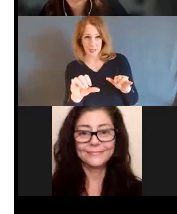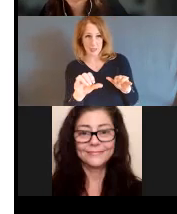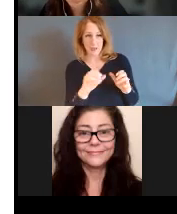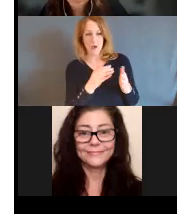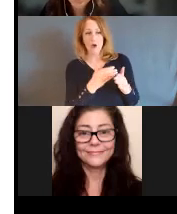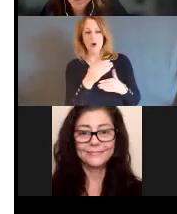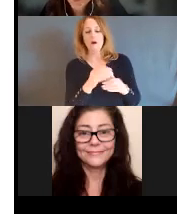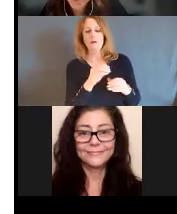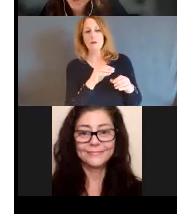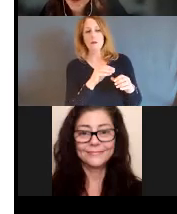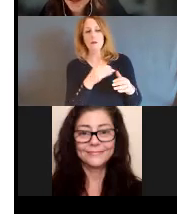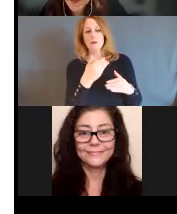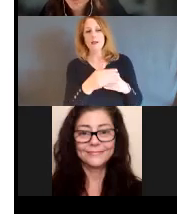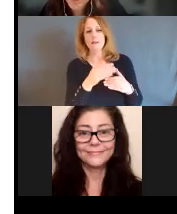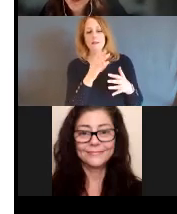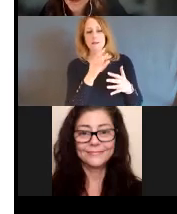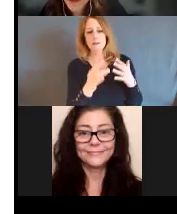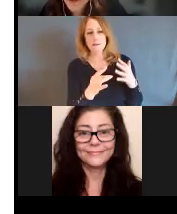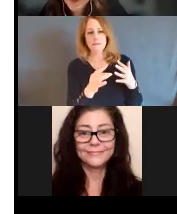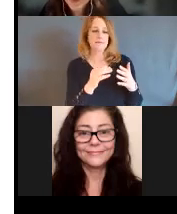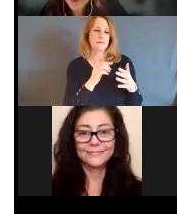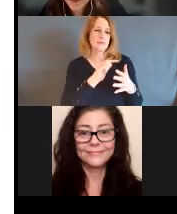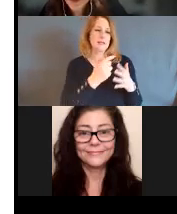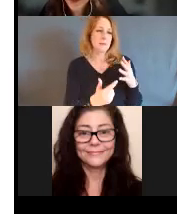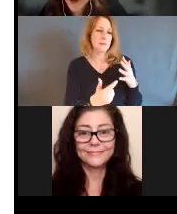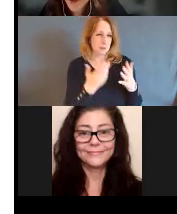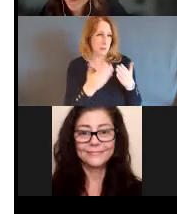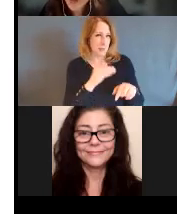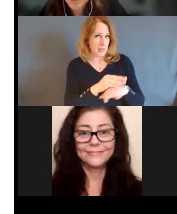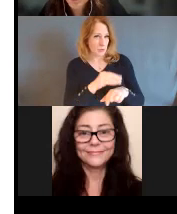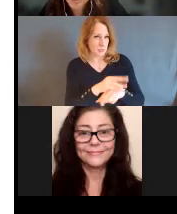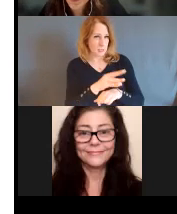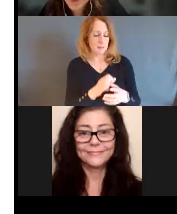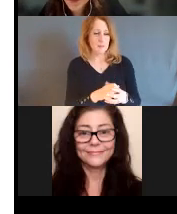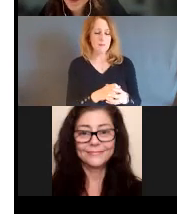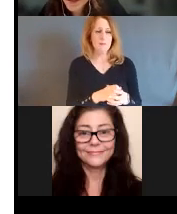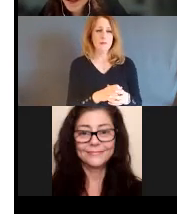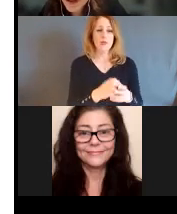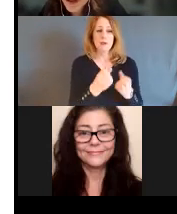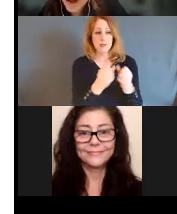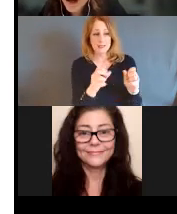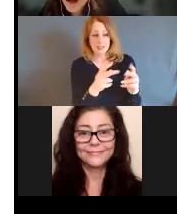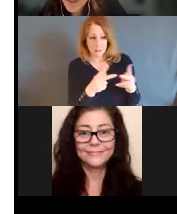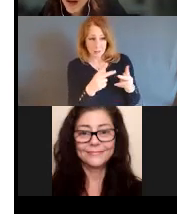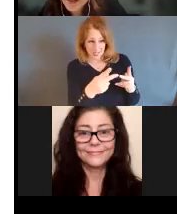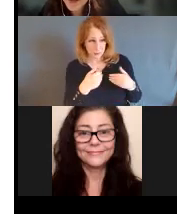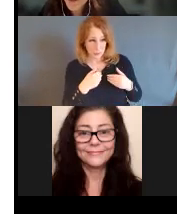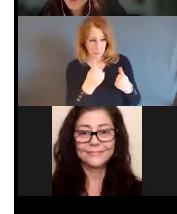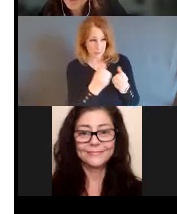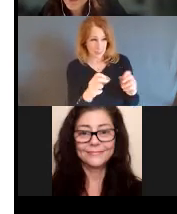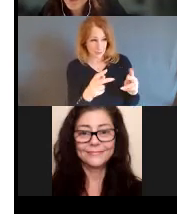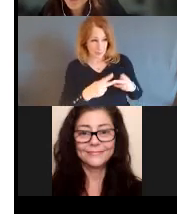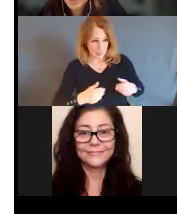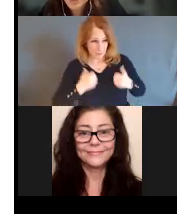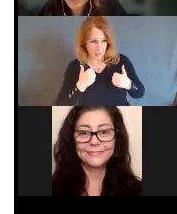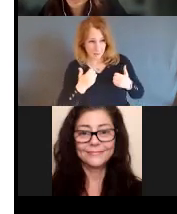maybe counseling. Safety planning, if there's a safe place he can go, housing resources, asking